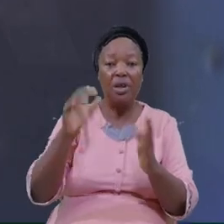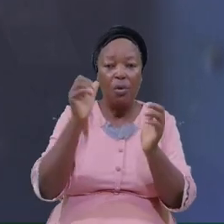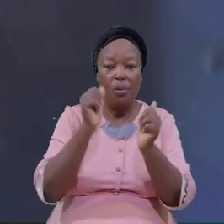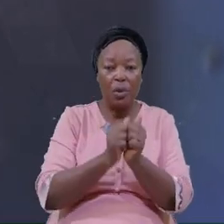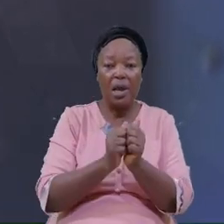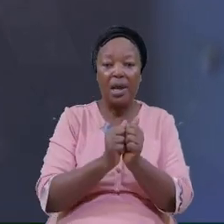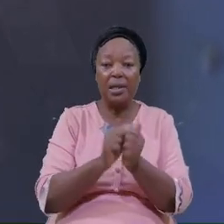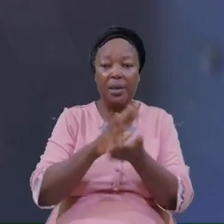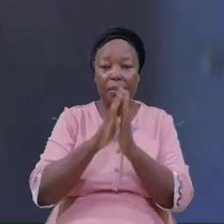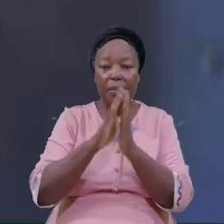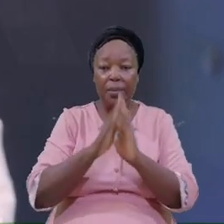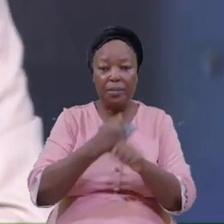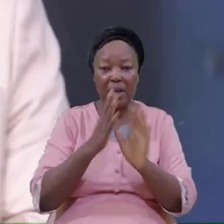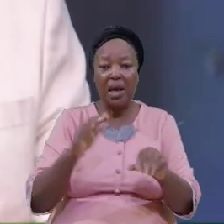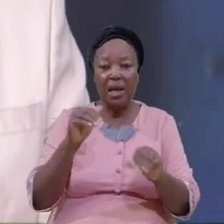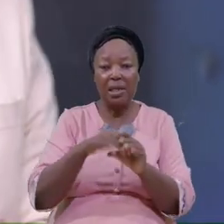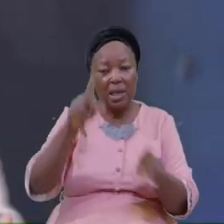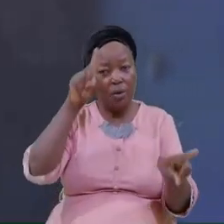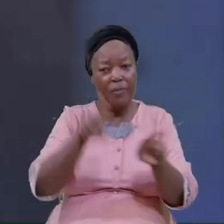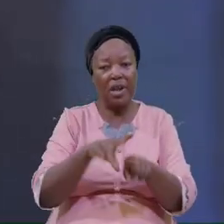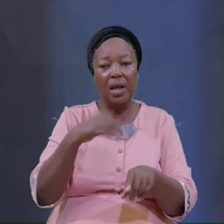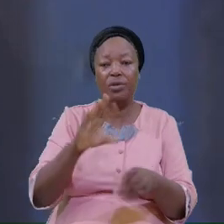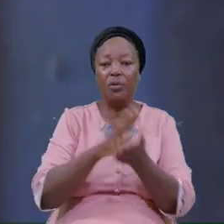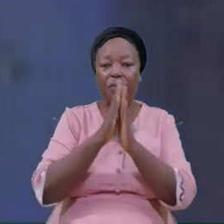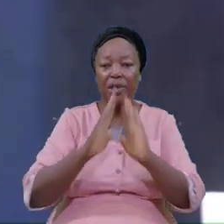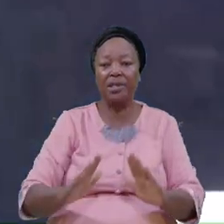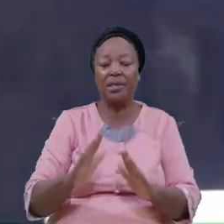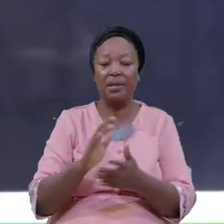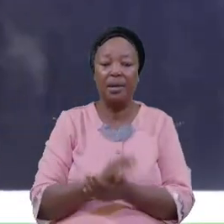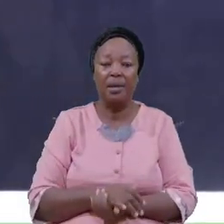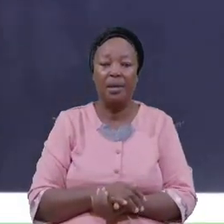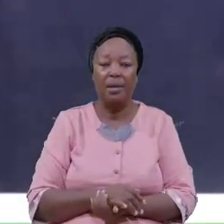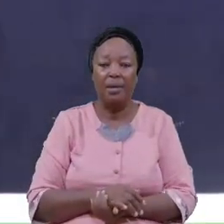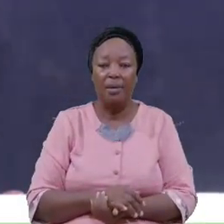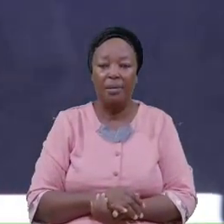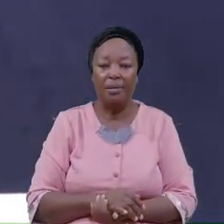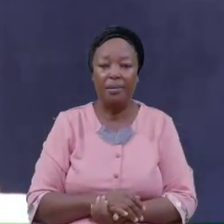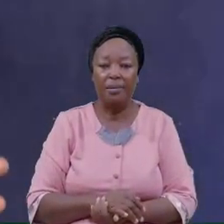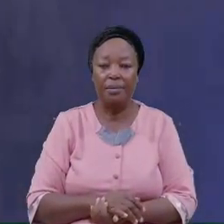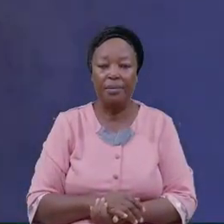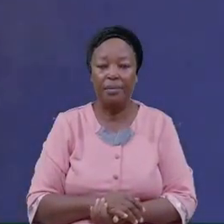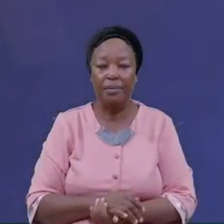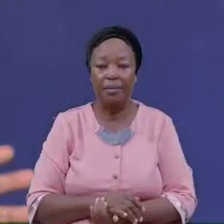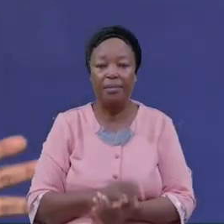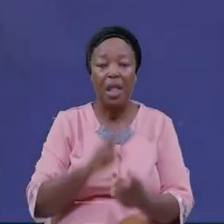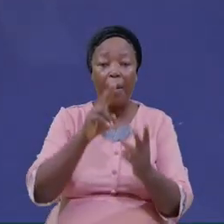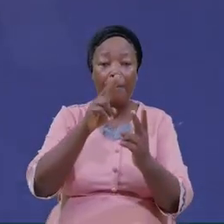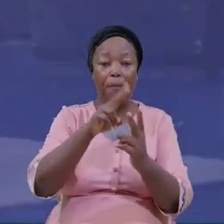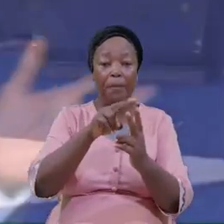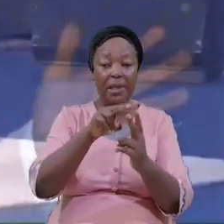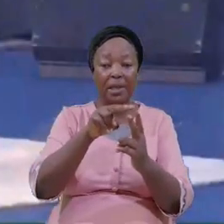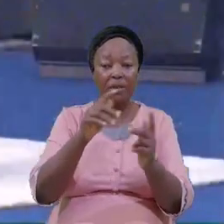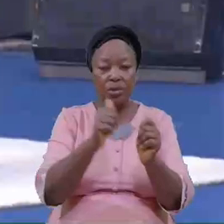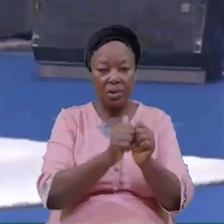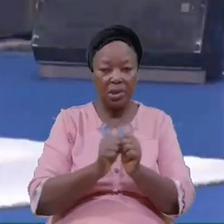the covenant of peace. S'associer ou le partenariat avec les artisans de paix dans l'alliance de partner paix. Together. Soyez en